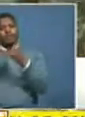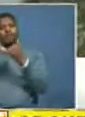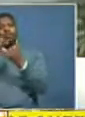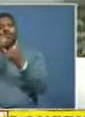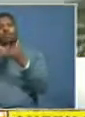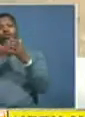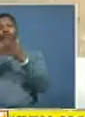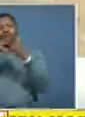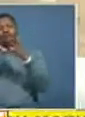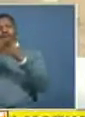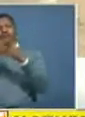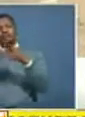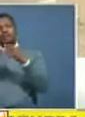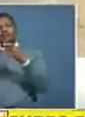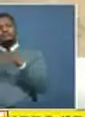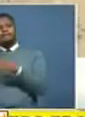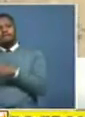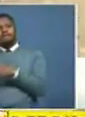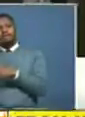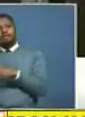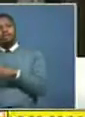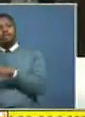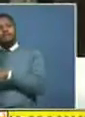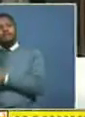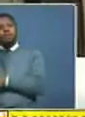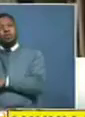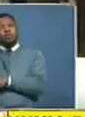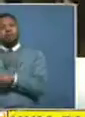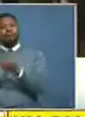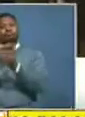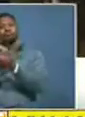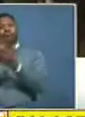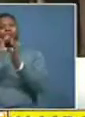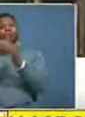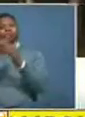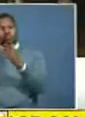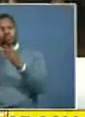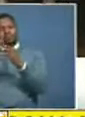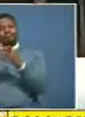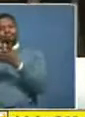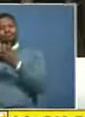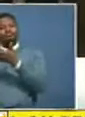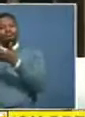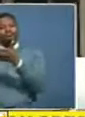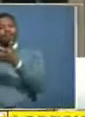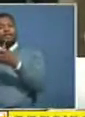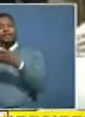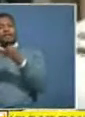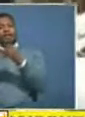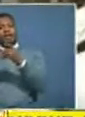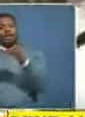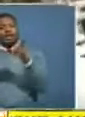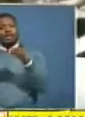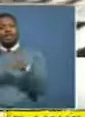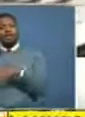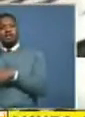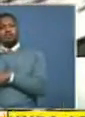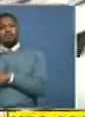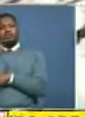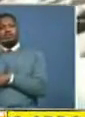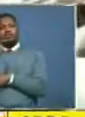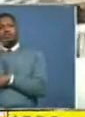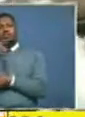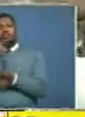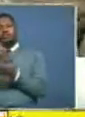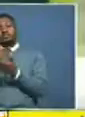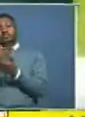cables, meters, poles and transformers that have been destroyed. The managing director of ECG, Mr. Kwame